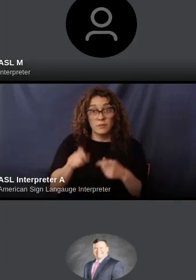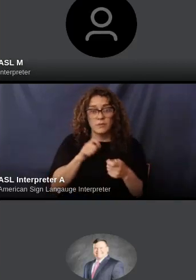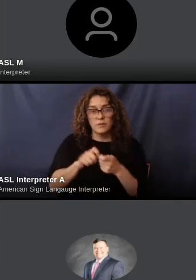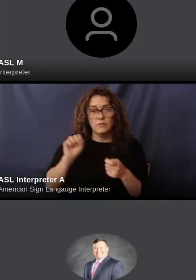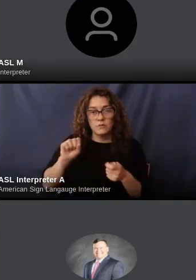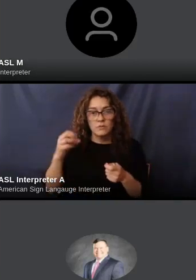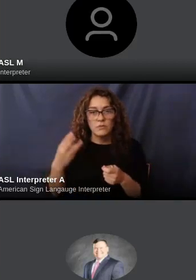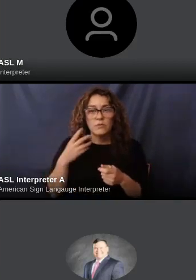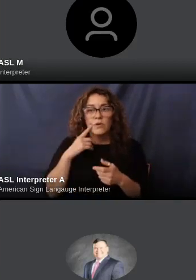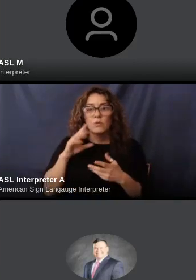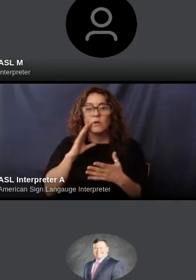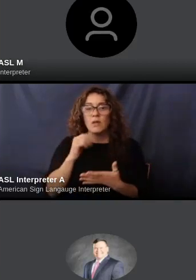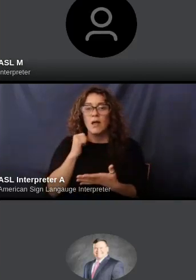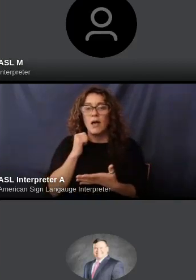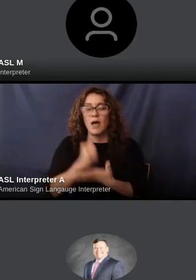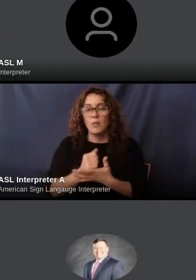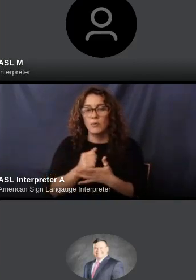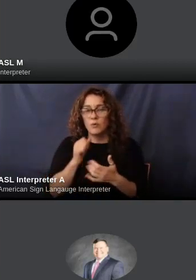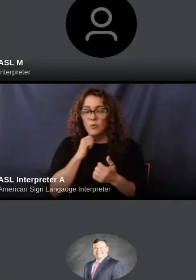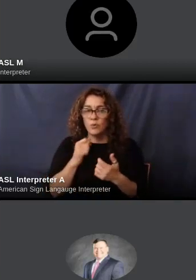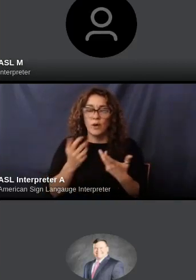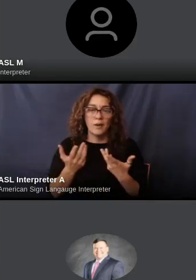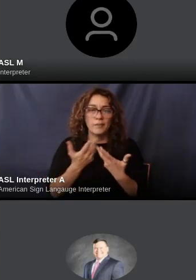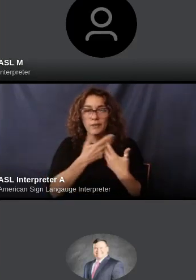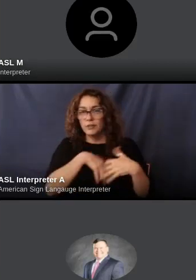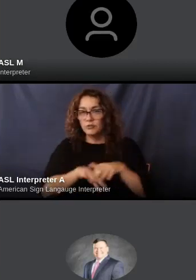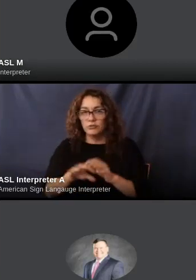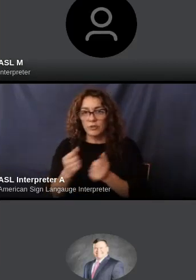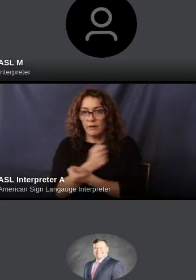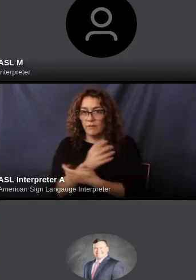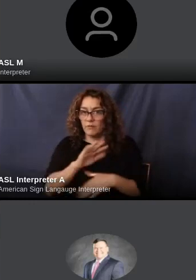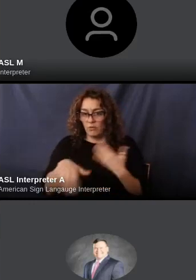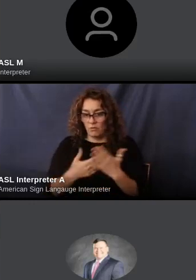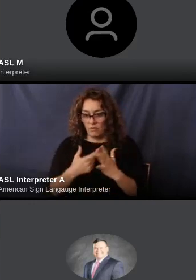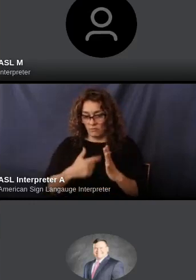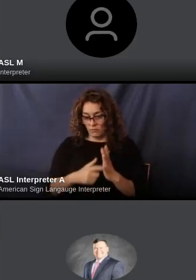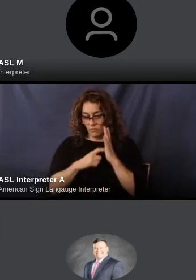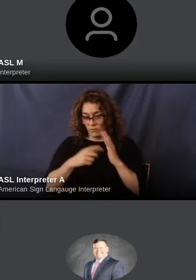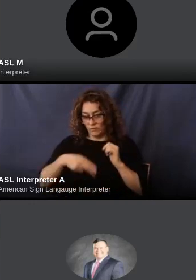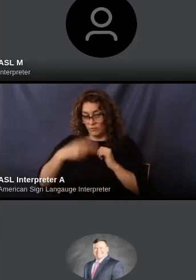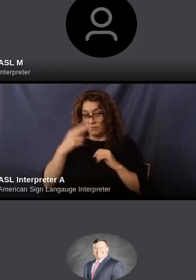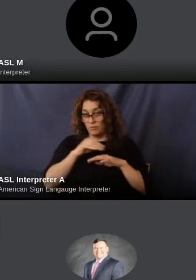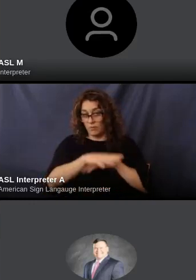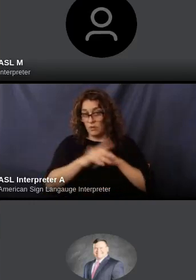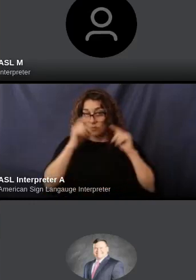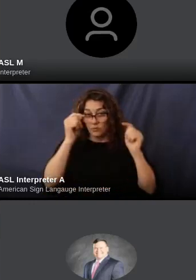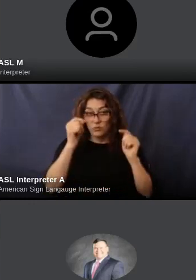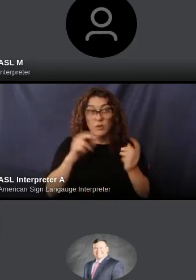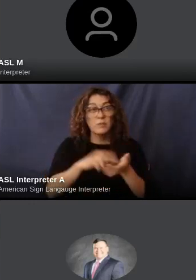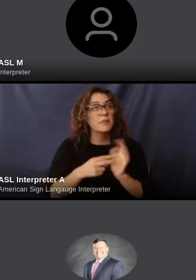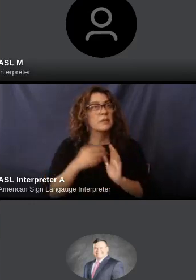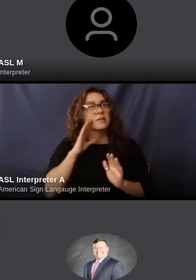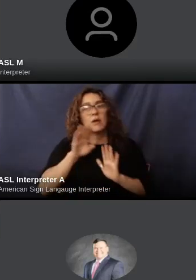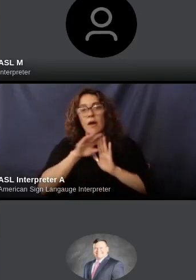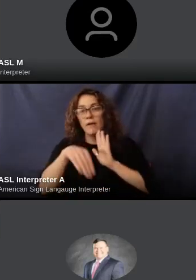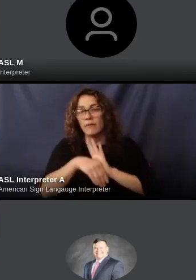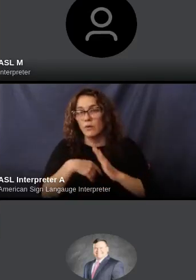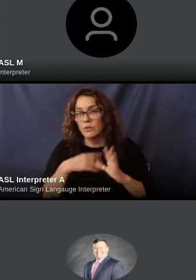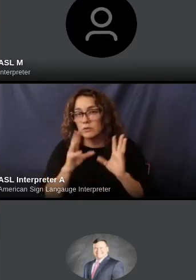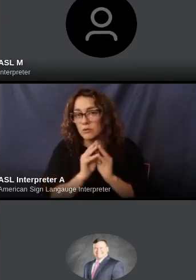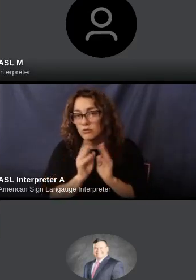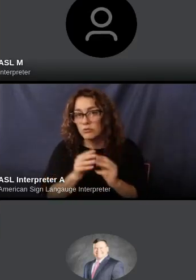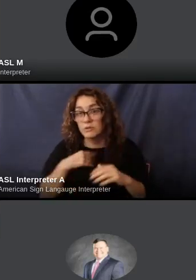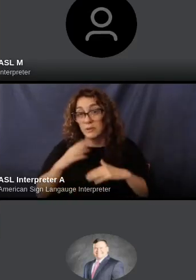scheduling stipulations that are centered around meeting not only, with high impact tutoring, we're looking at 30-minute sessions at least 3 times a